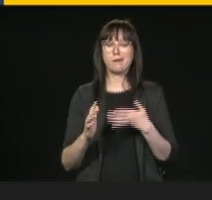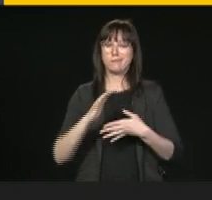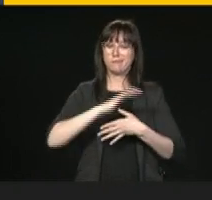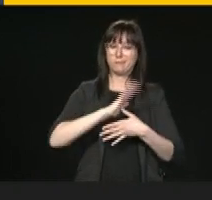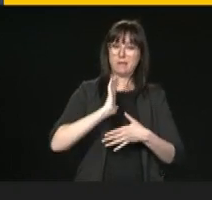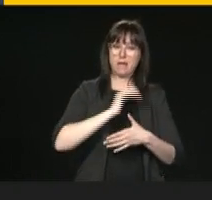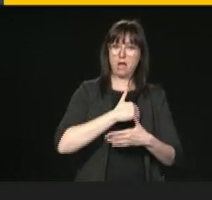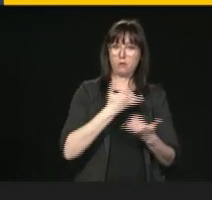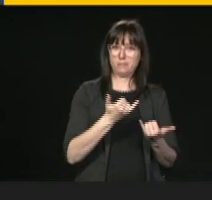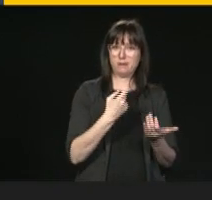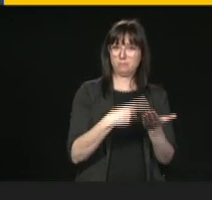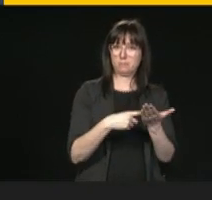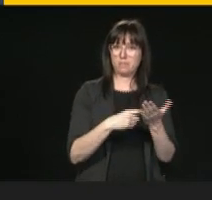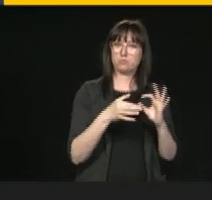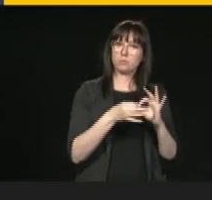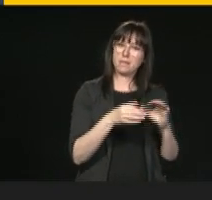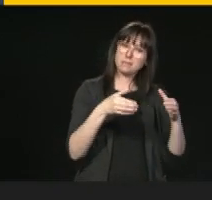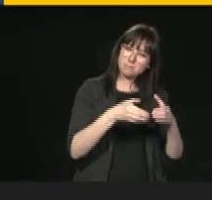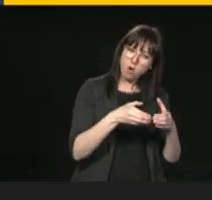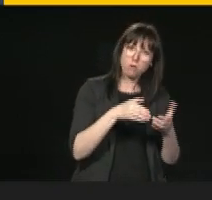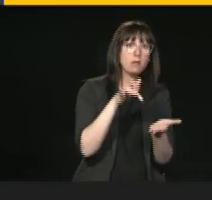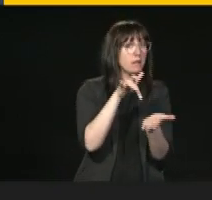is part of this morning's announcement.